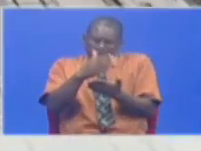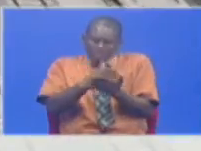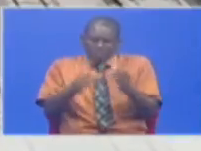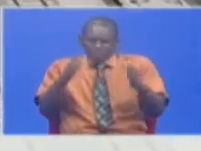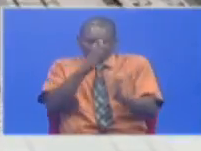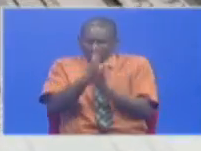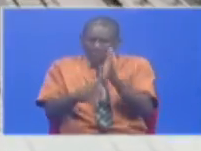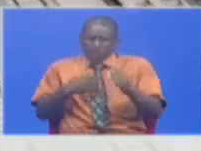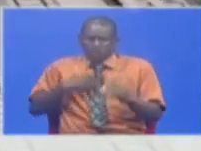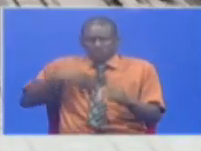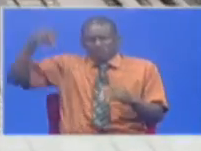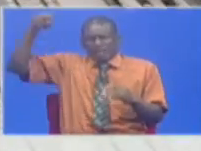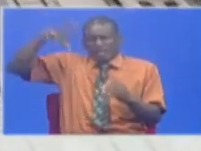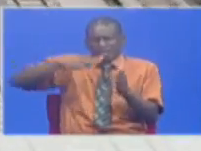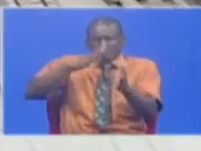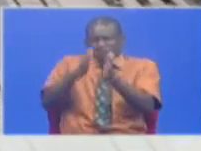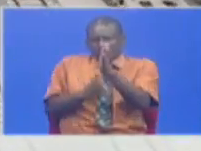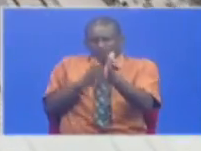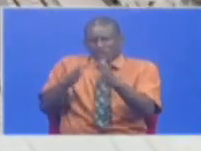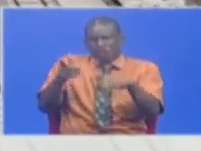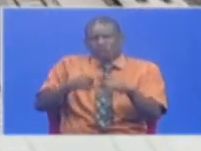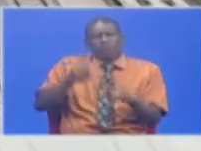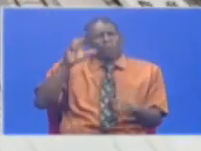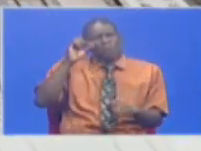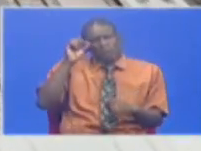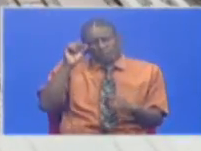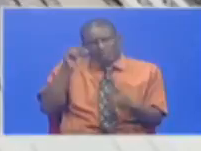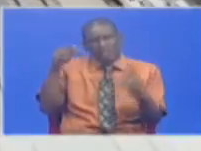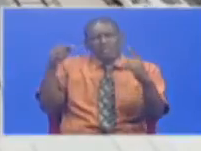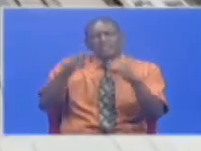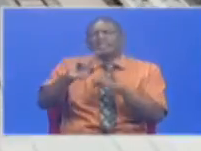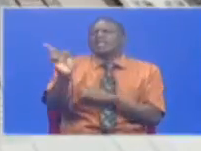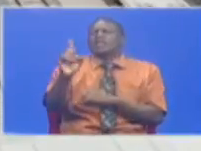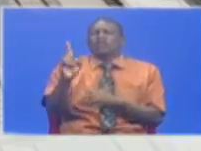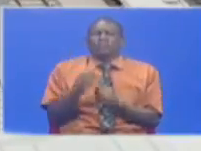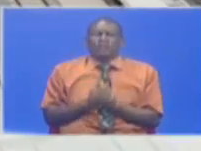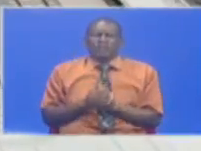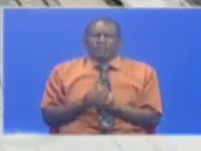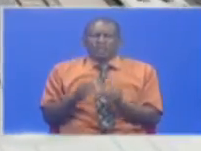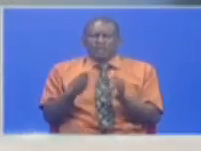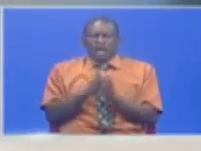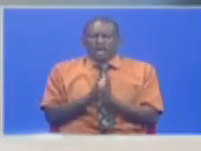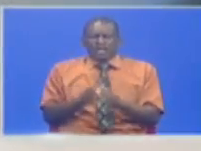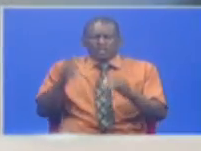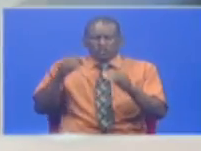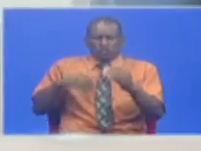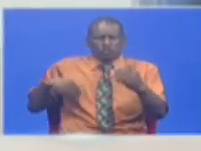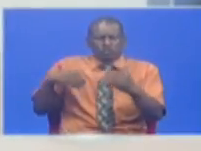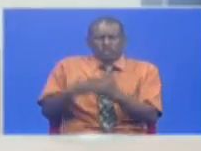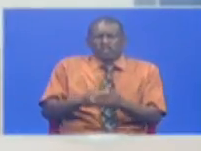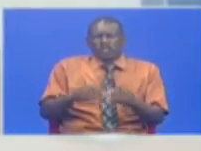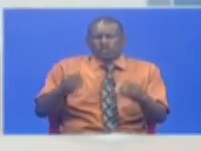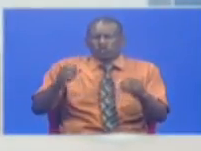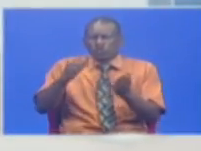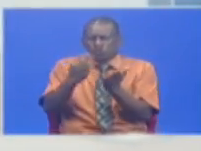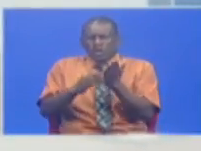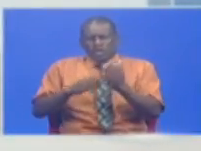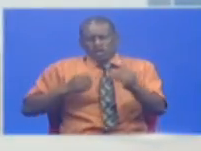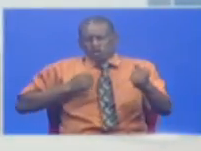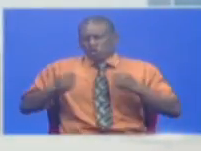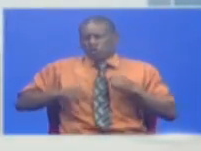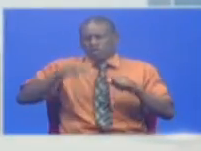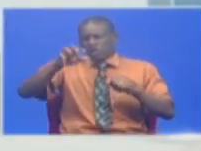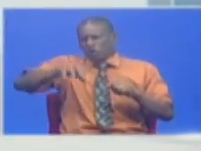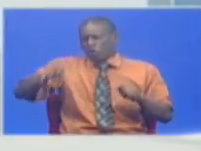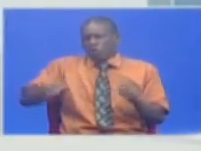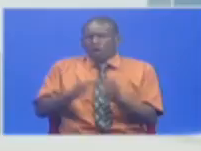electric train snaking its way from the port of Mombasa to Nairobi and into Uganda, Rwanda, Congo, and